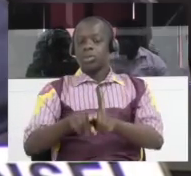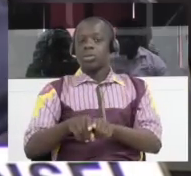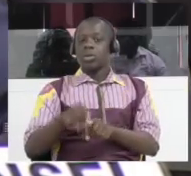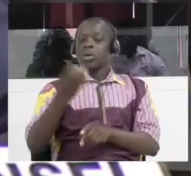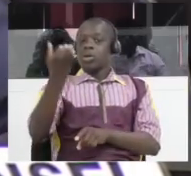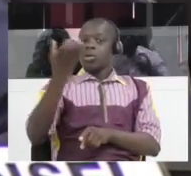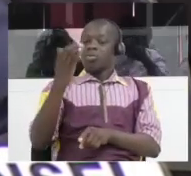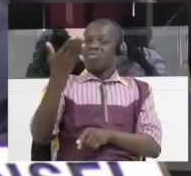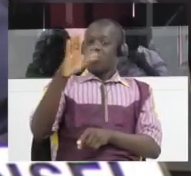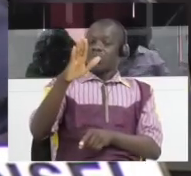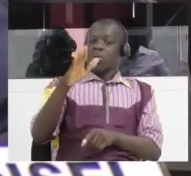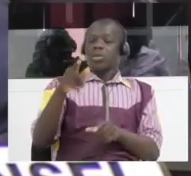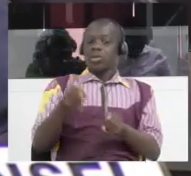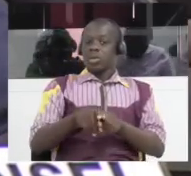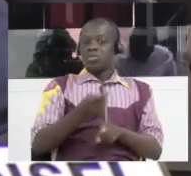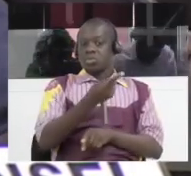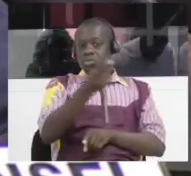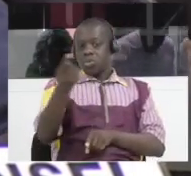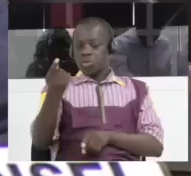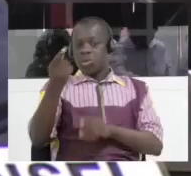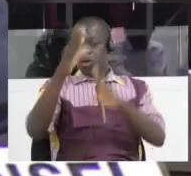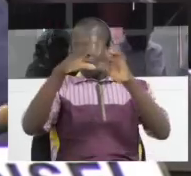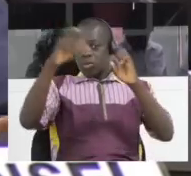their training stemmed from the fact that